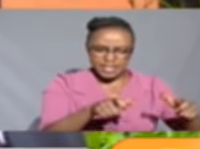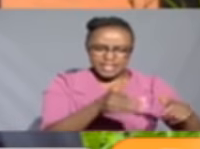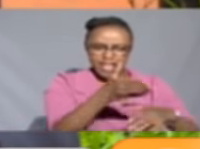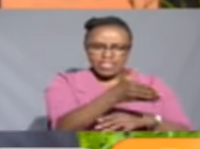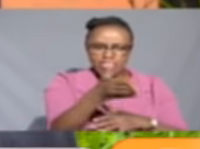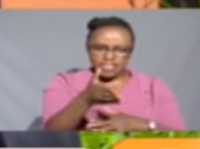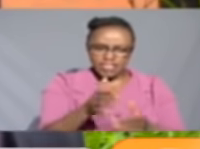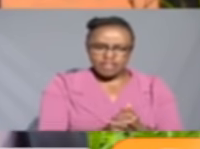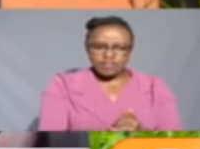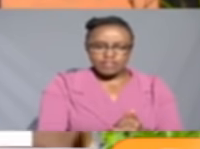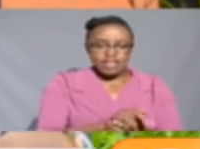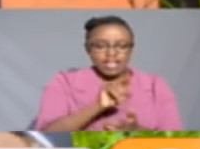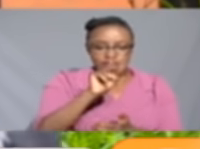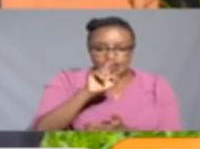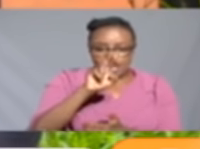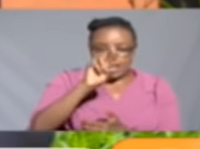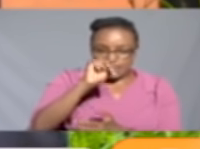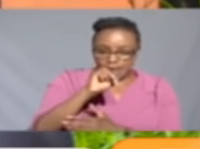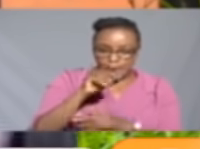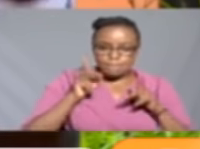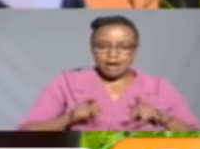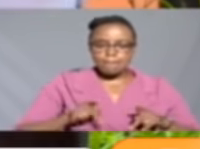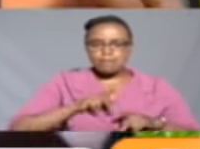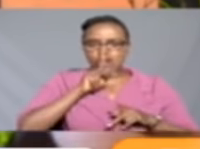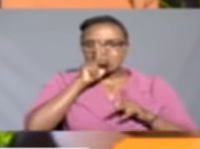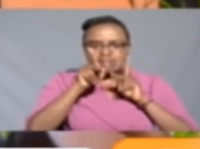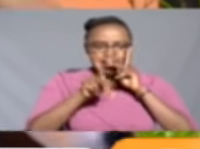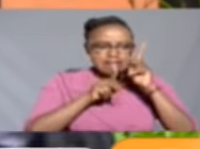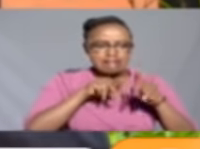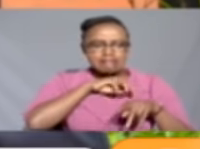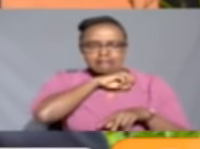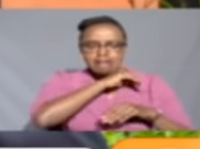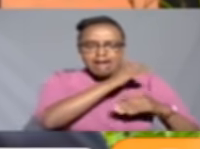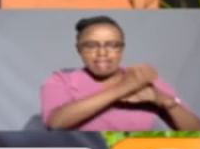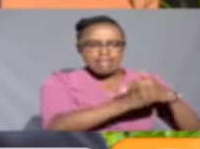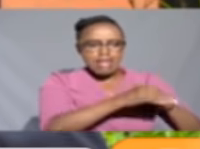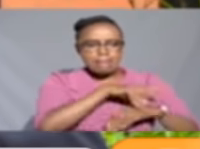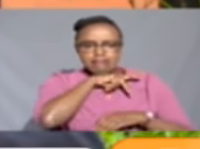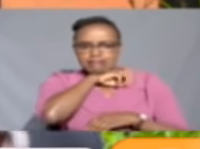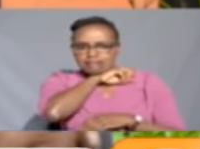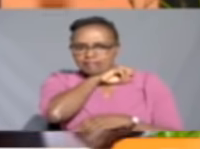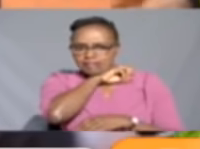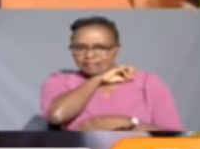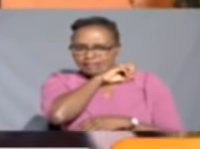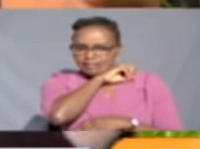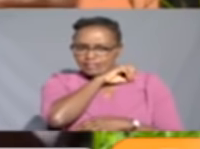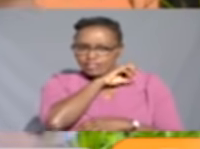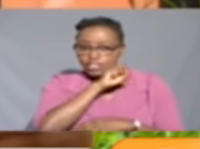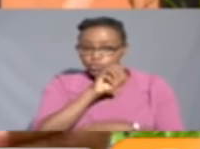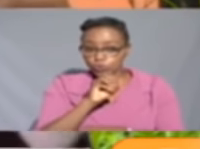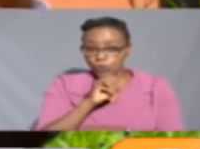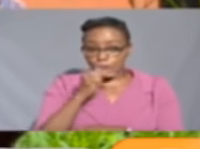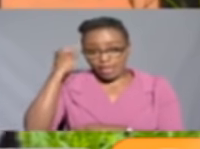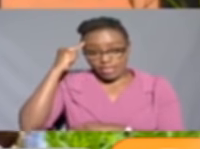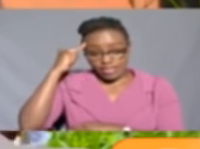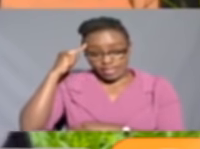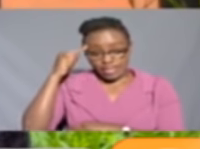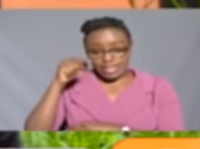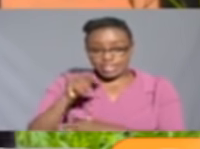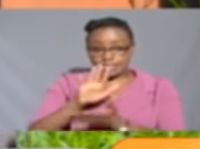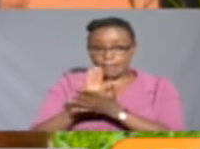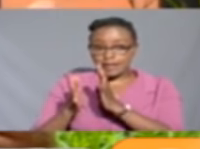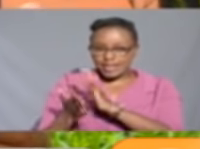was with the NRM people, they were making noise, the neighbors were making noise like crazy. So I think it